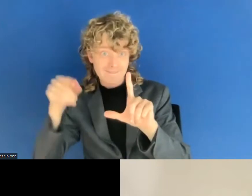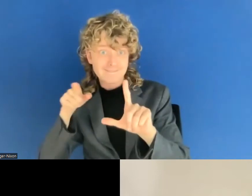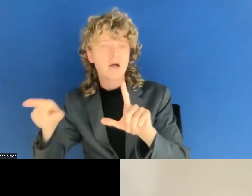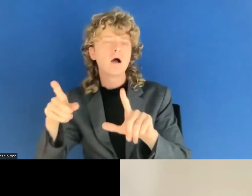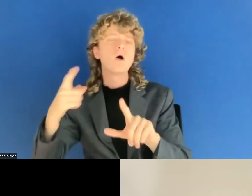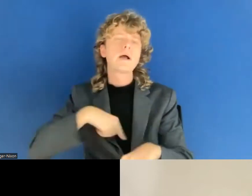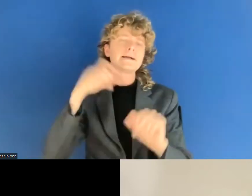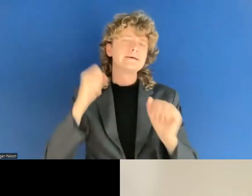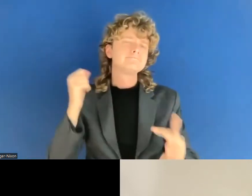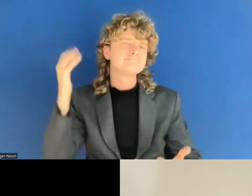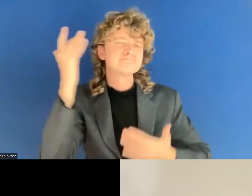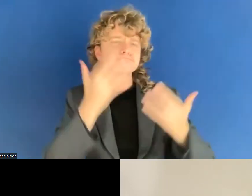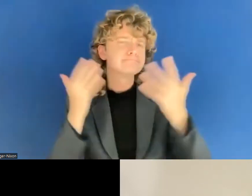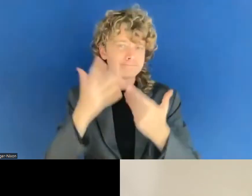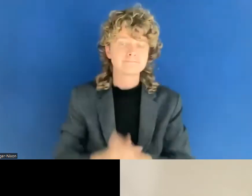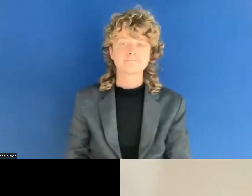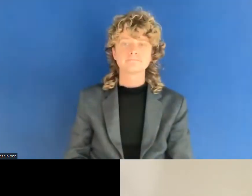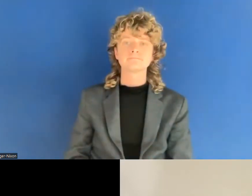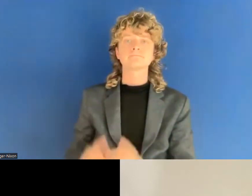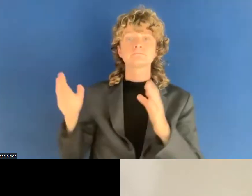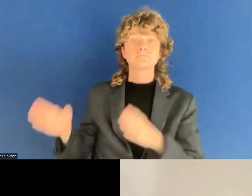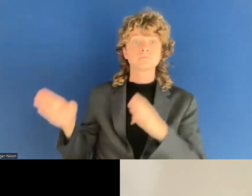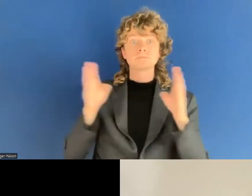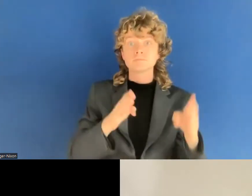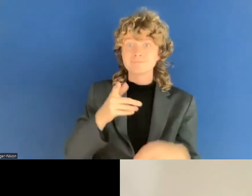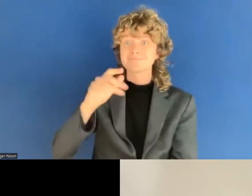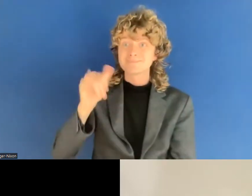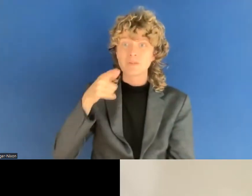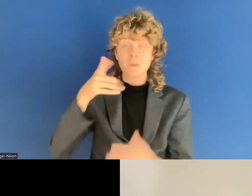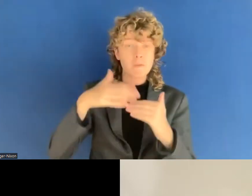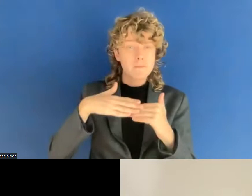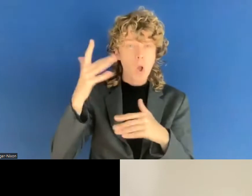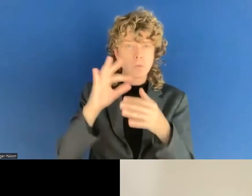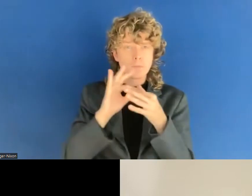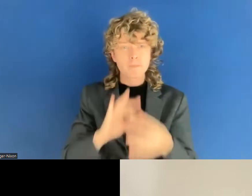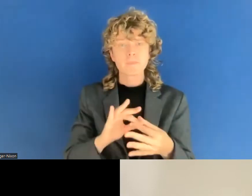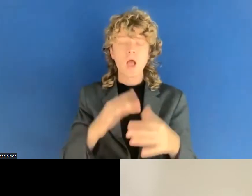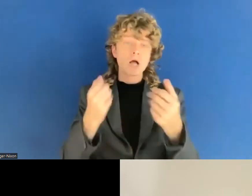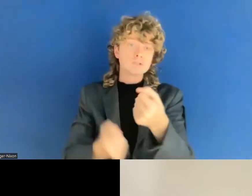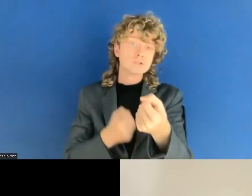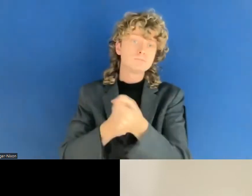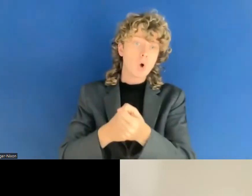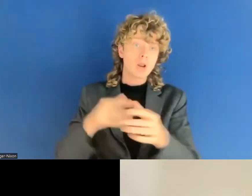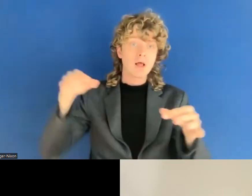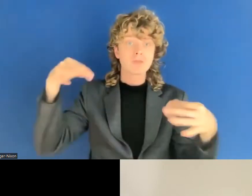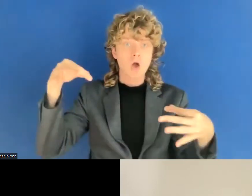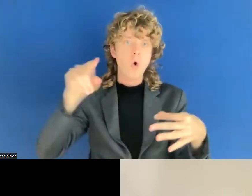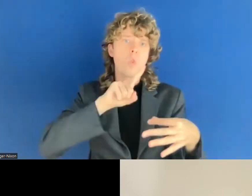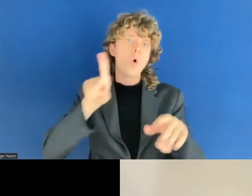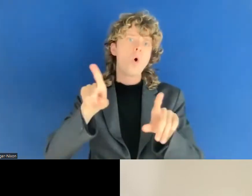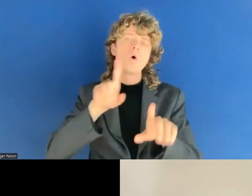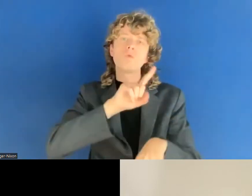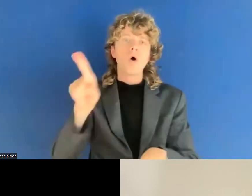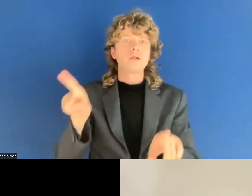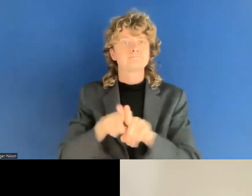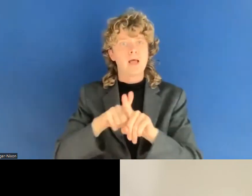Okay, so more kind of procedural or supporting documents, more rather than kind of adding new things from